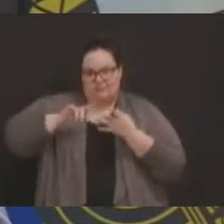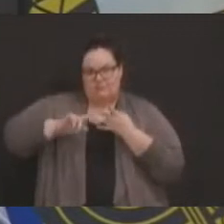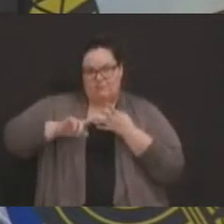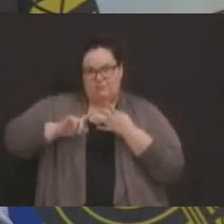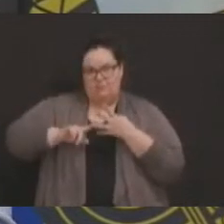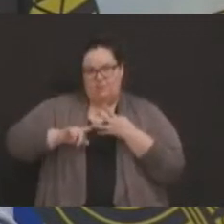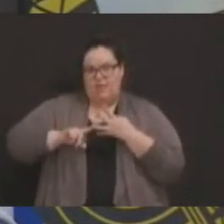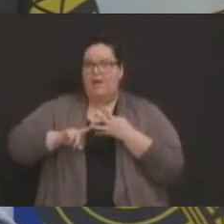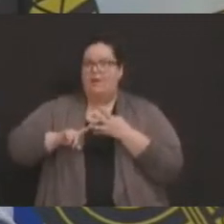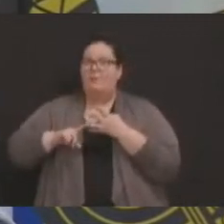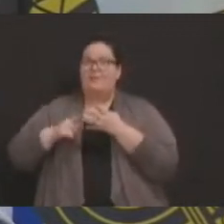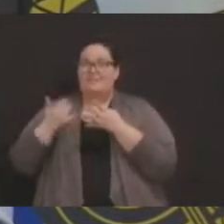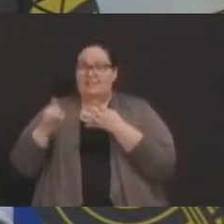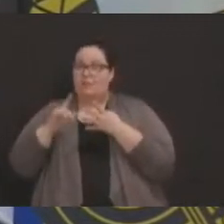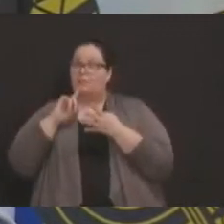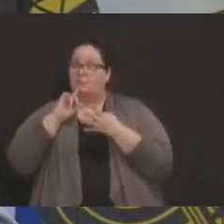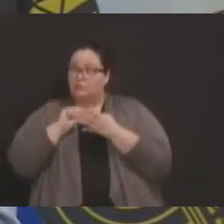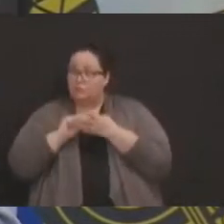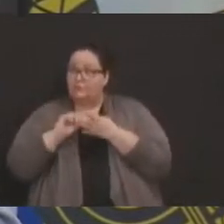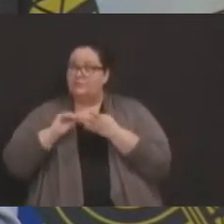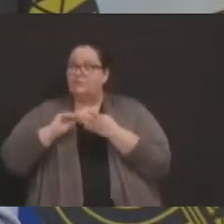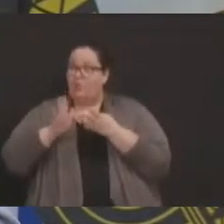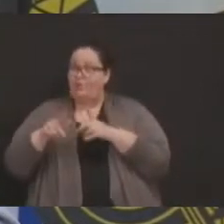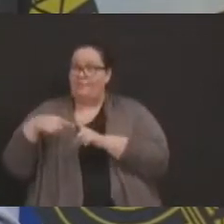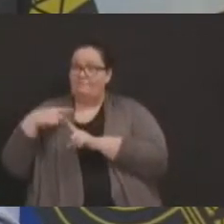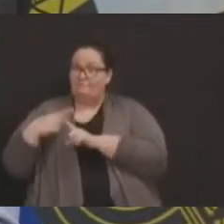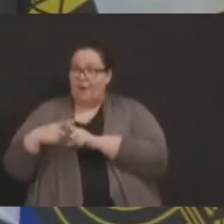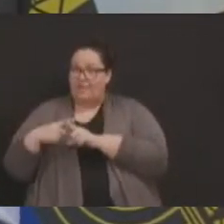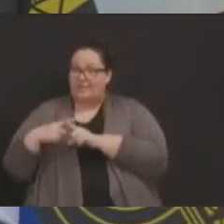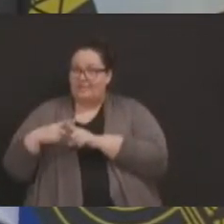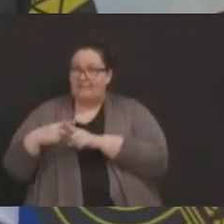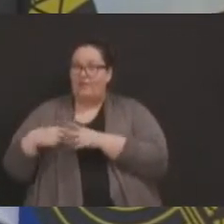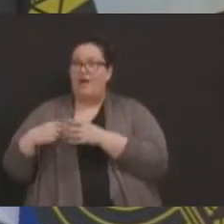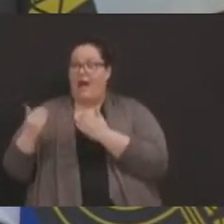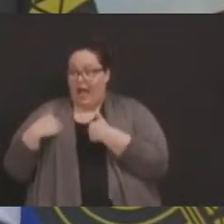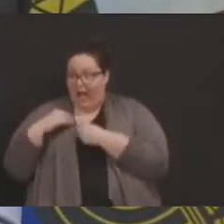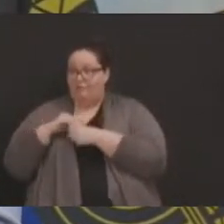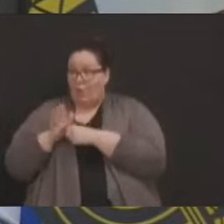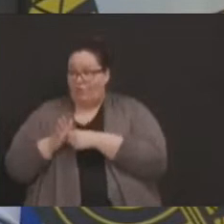around in the regional health authorities, and they have